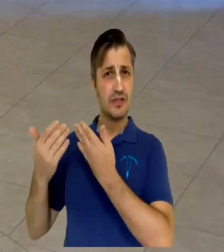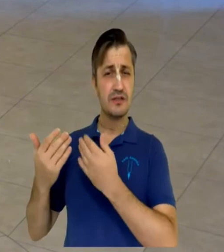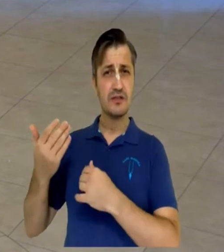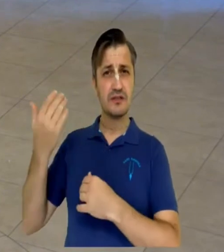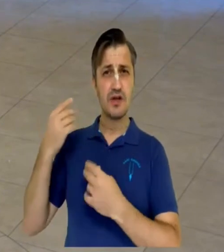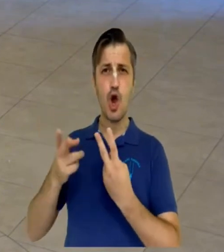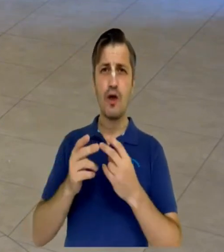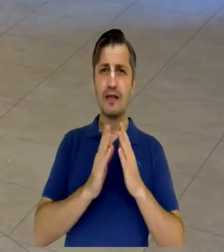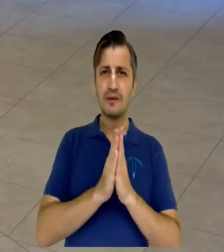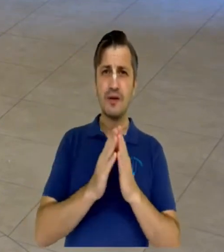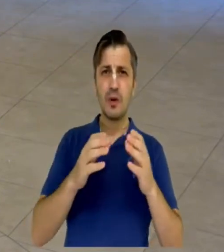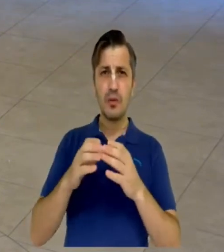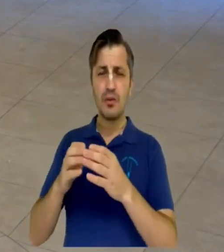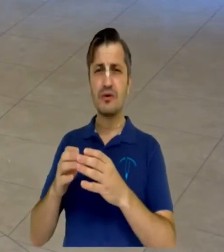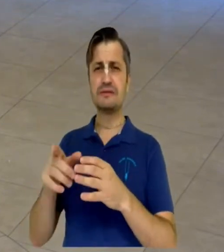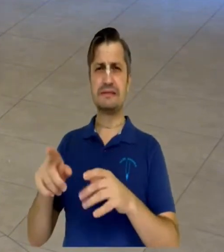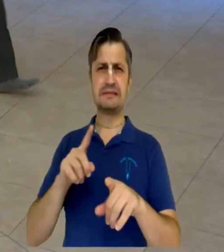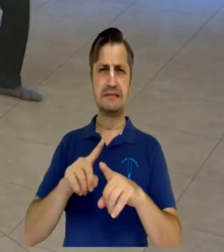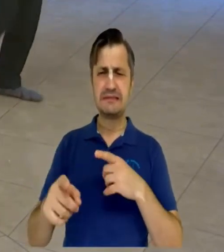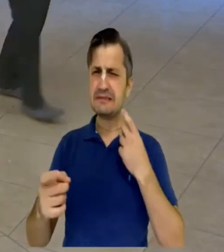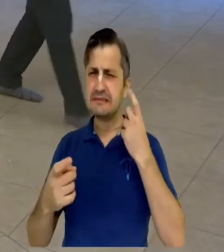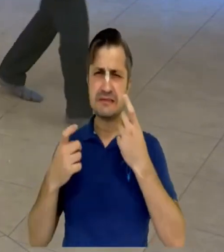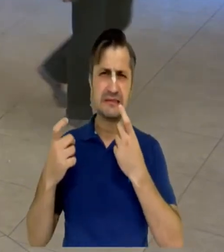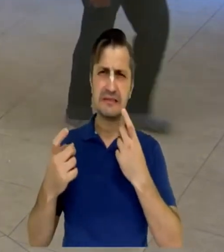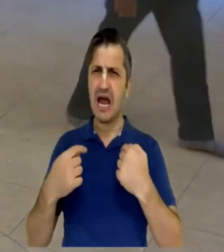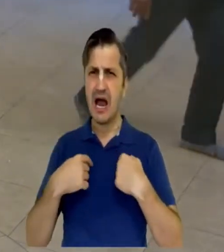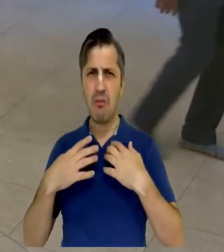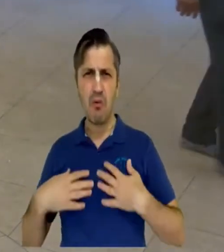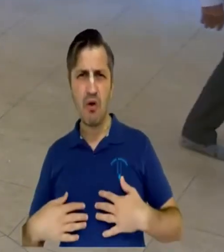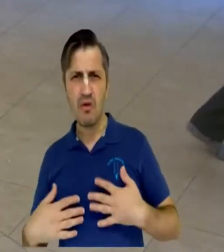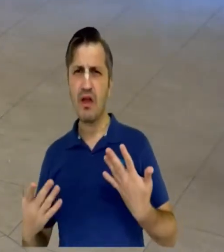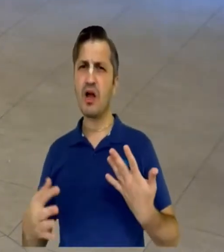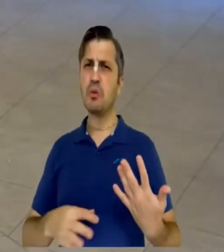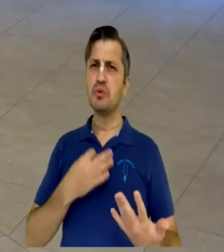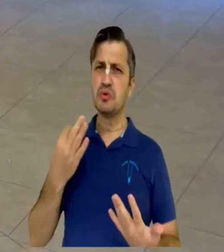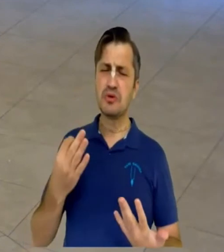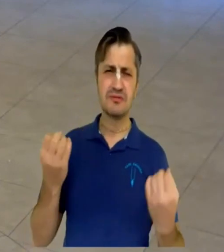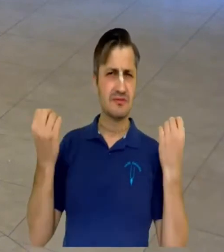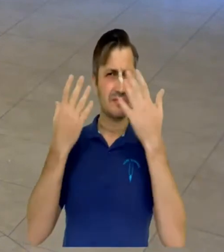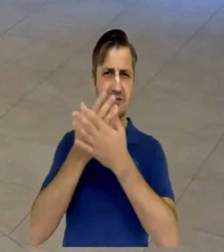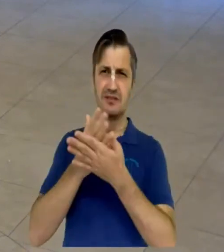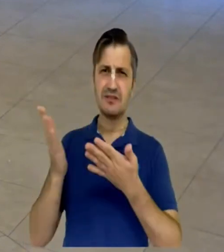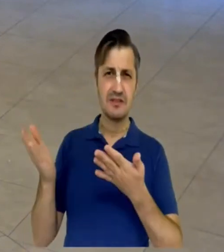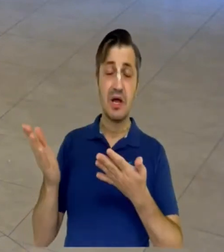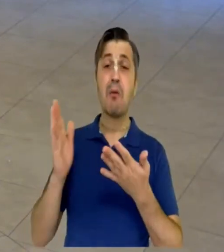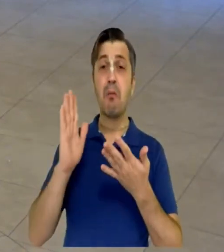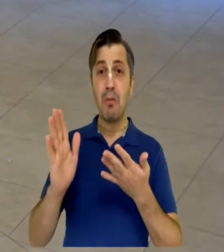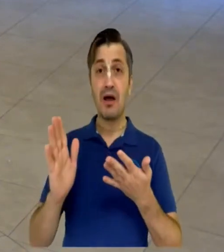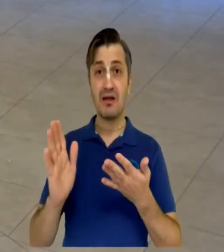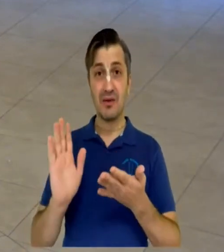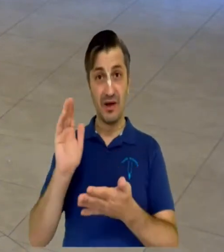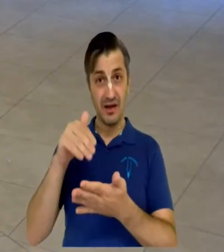the body, or, like just to get to the point to understand that the soul is different than the body. It's